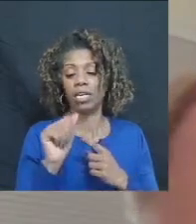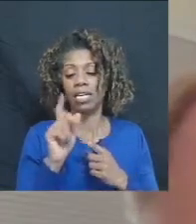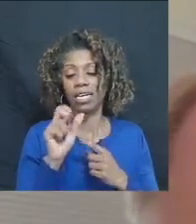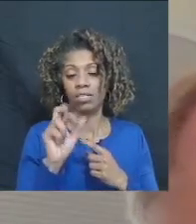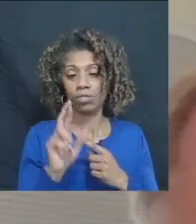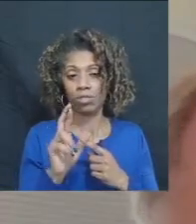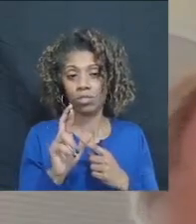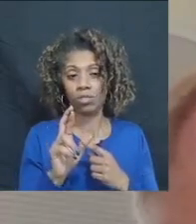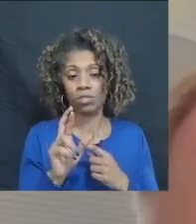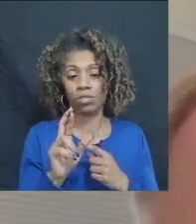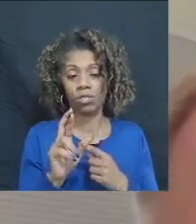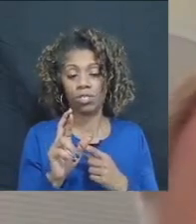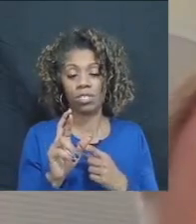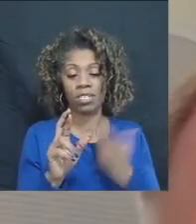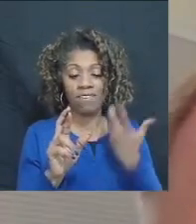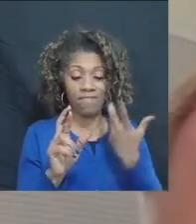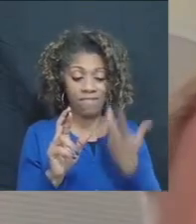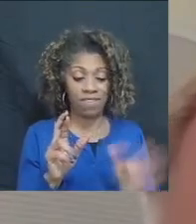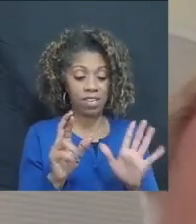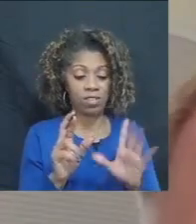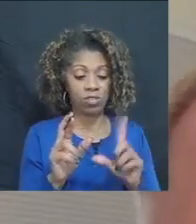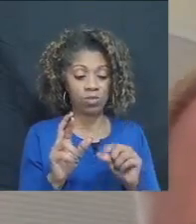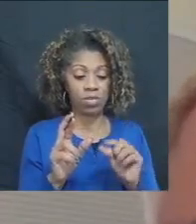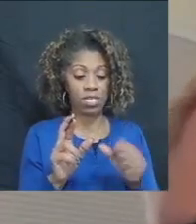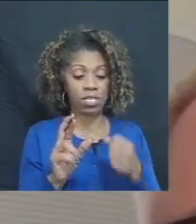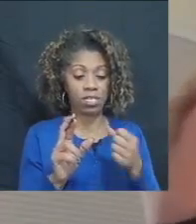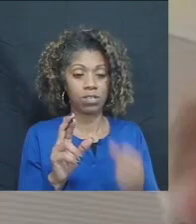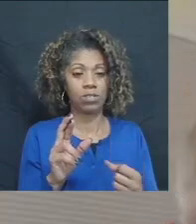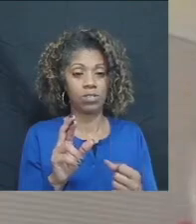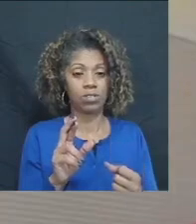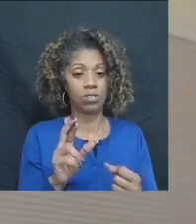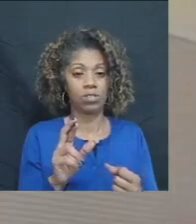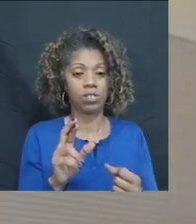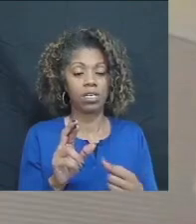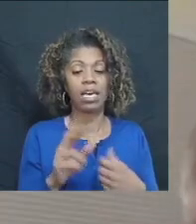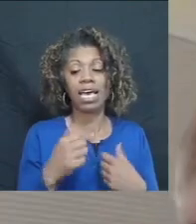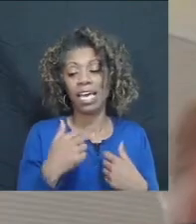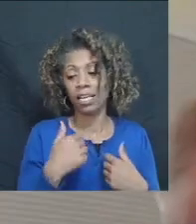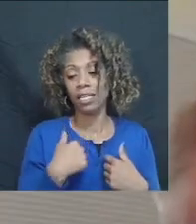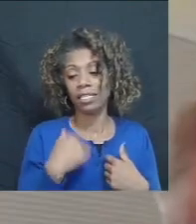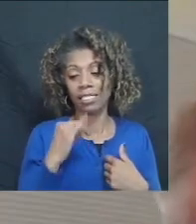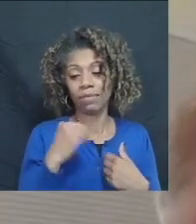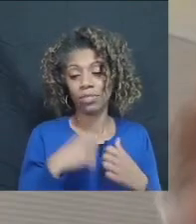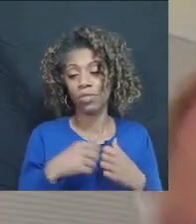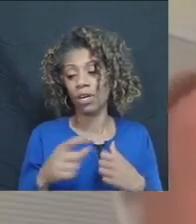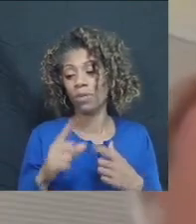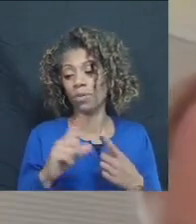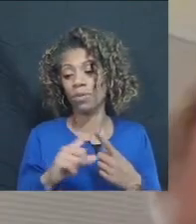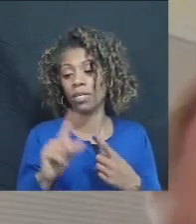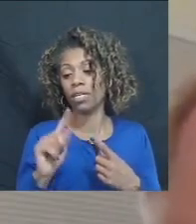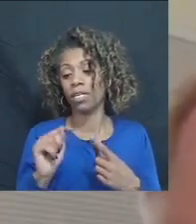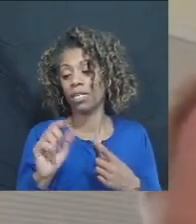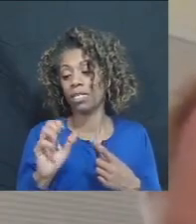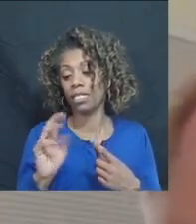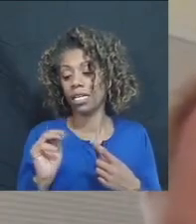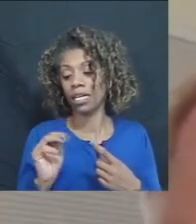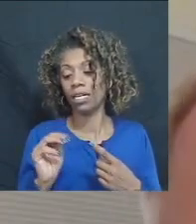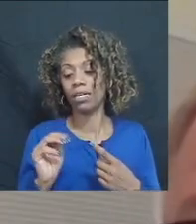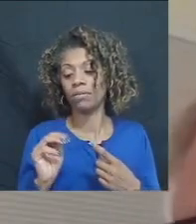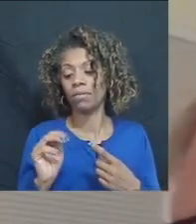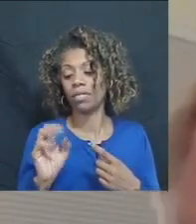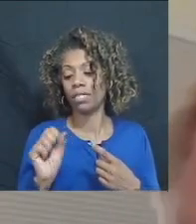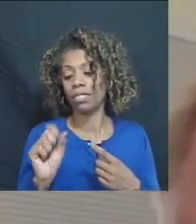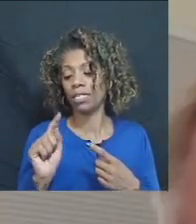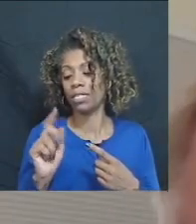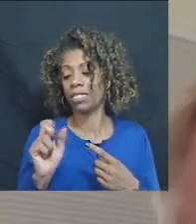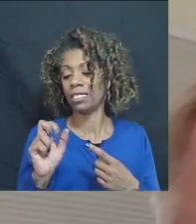years at Kaiser, I went off and started something called Next Generation with Tom Steyer and Jim Steyer. Very different than what the Next Generation has